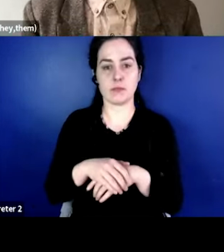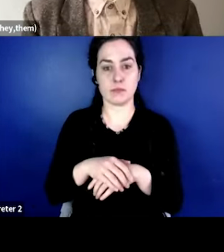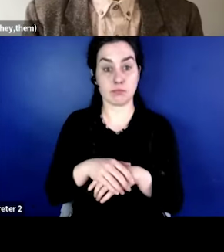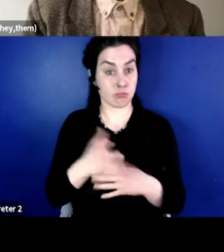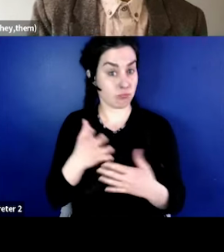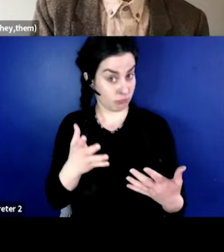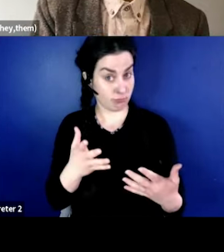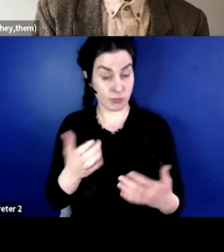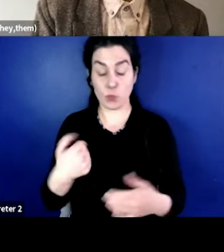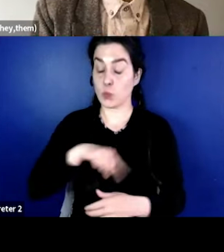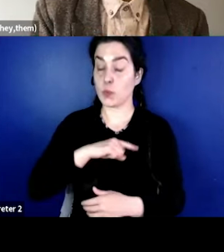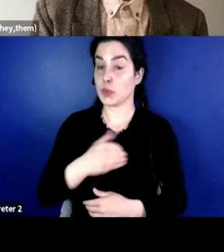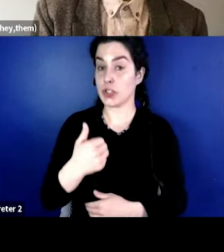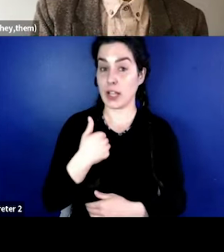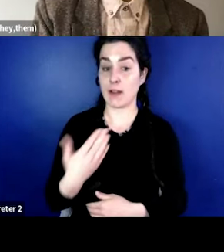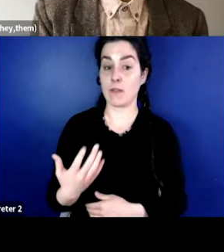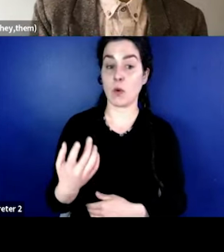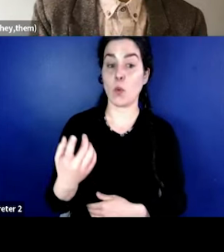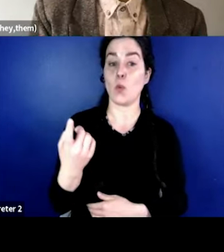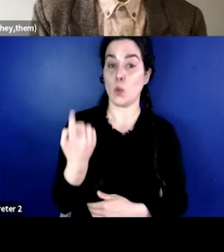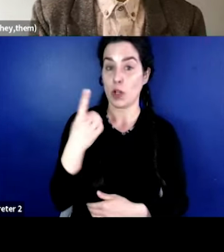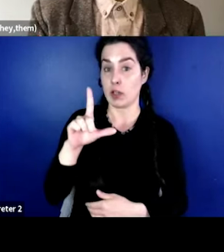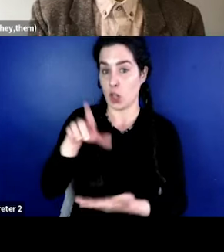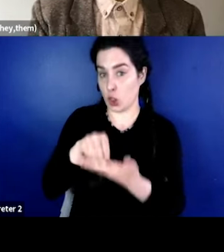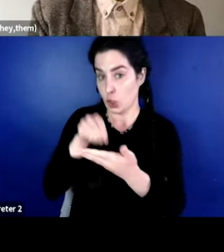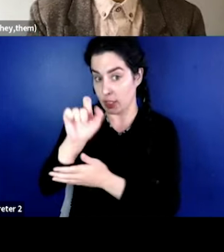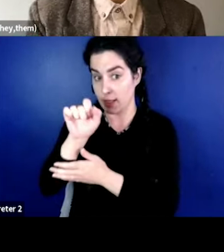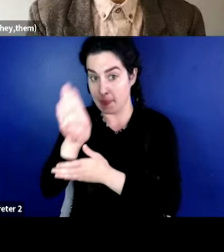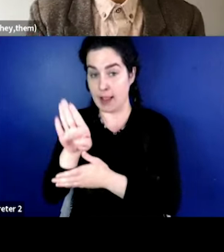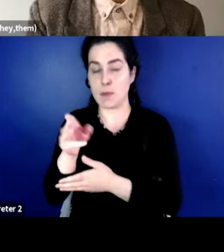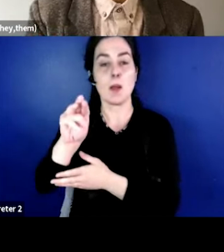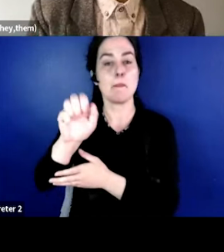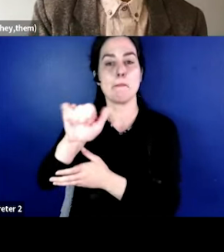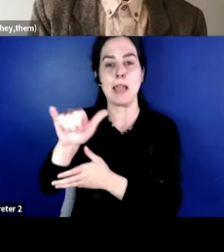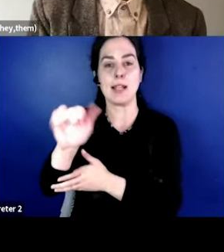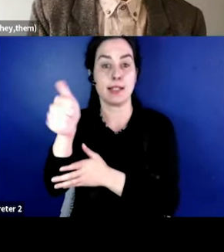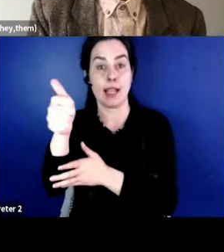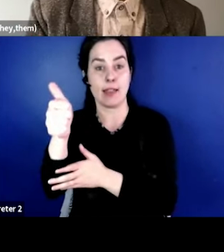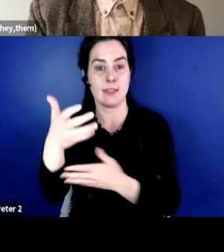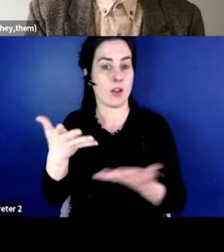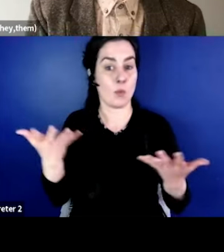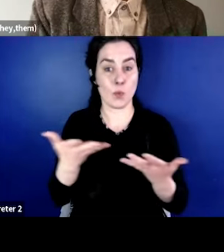We actually have an upcoming learning lab on May 10th on designing guiding principles.